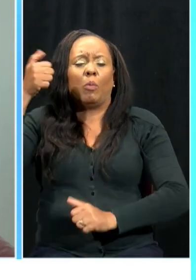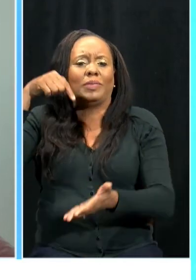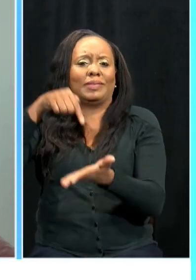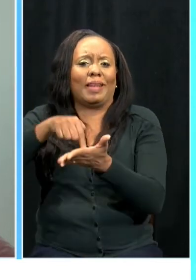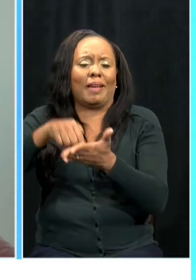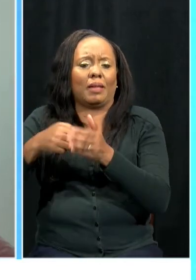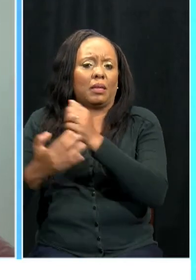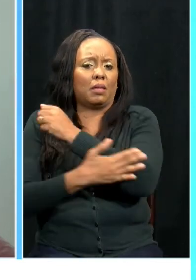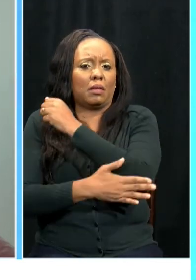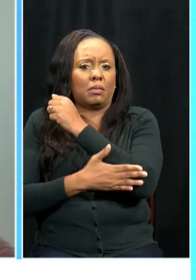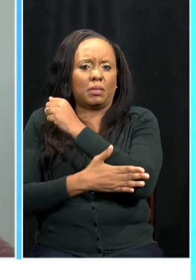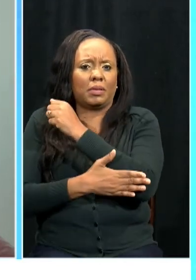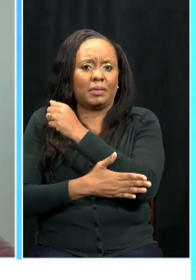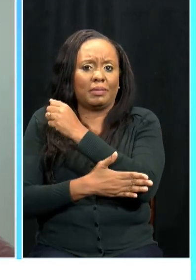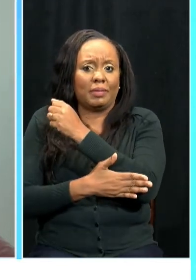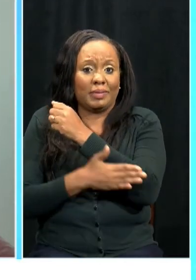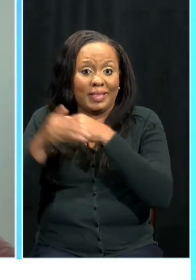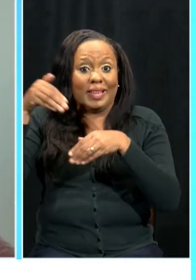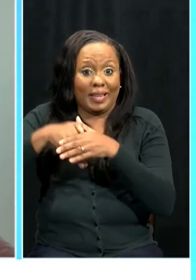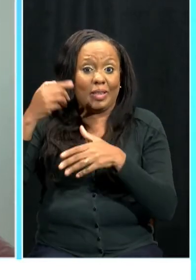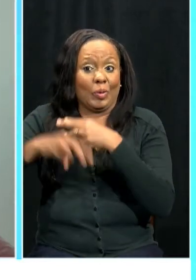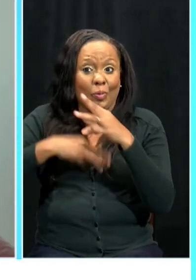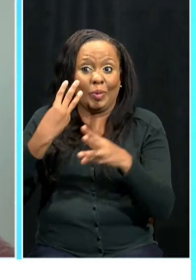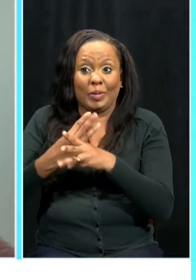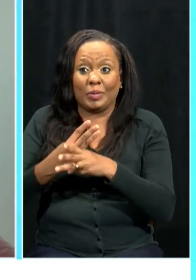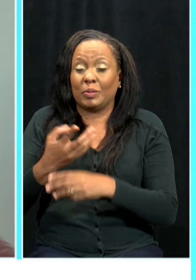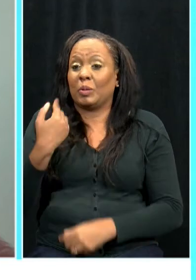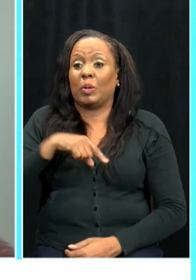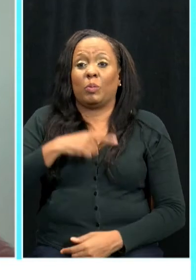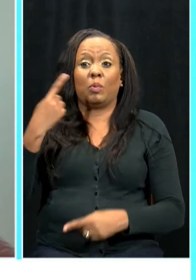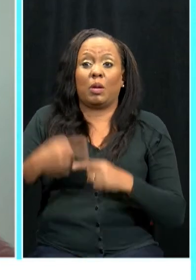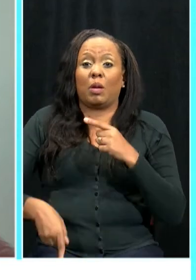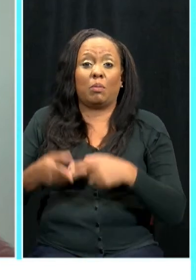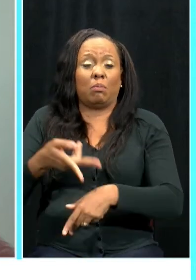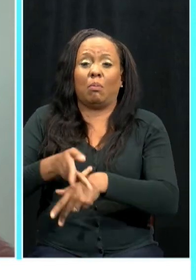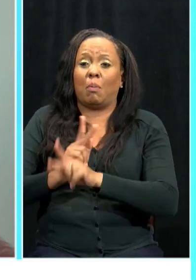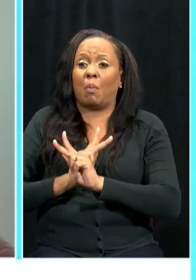world. Barbados basically could not even borrow on